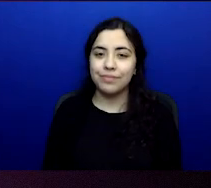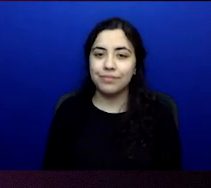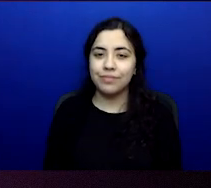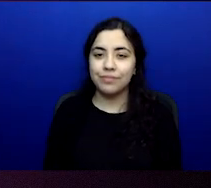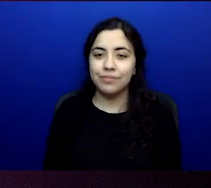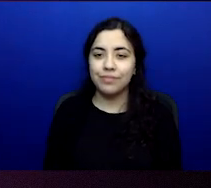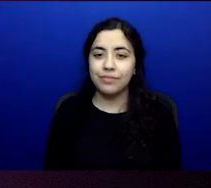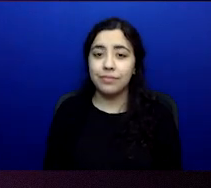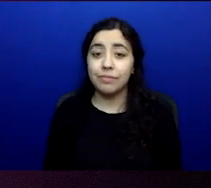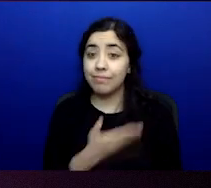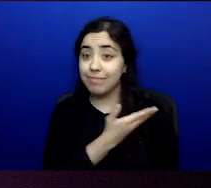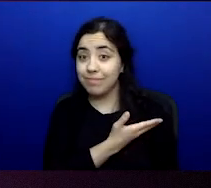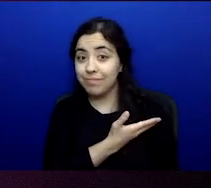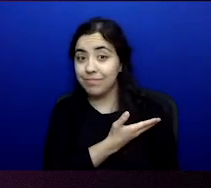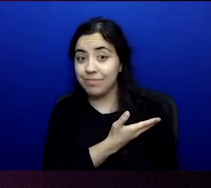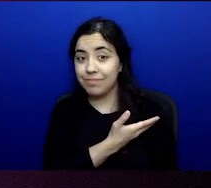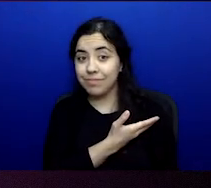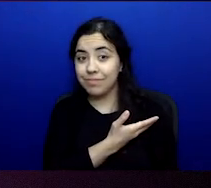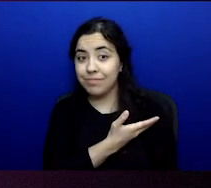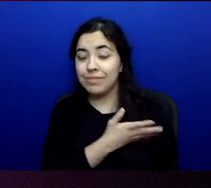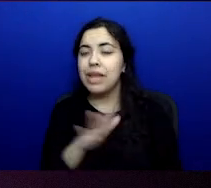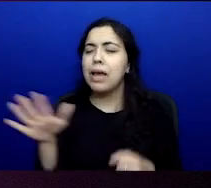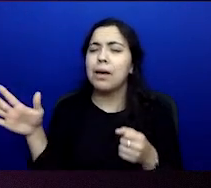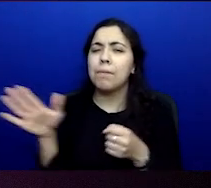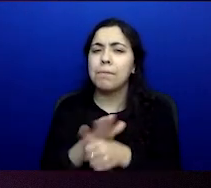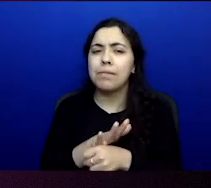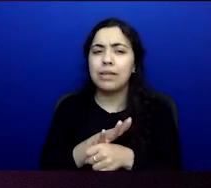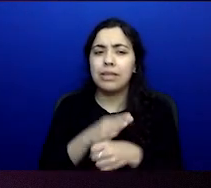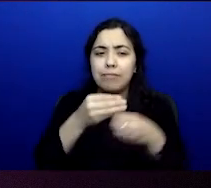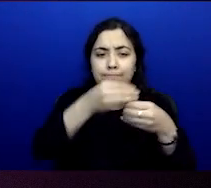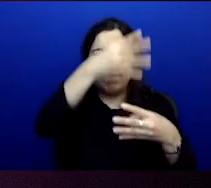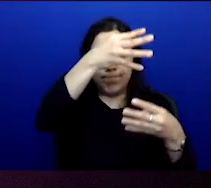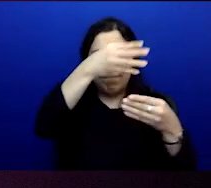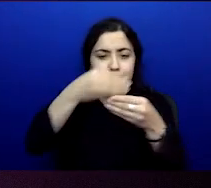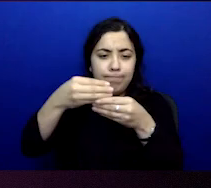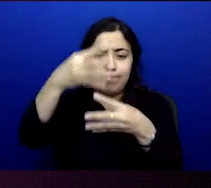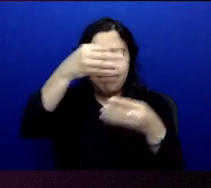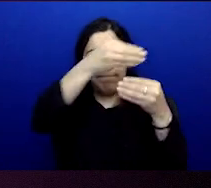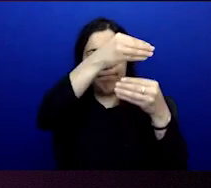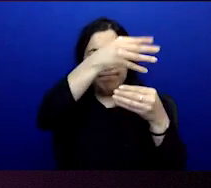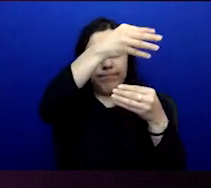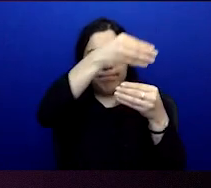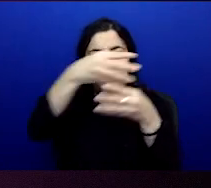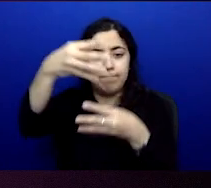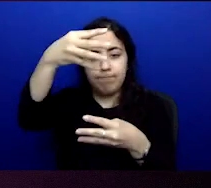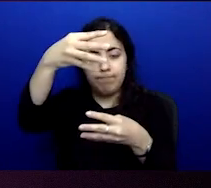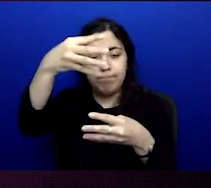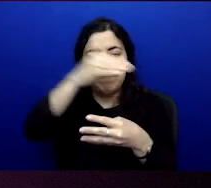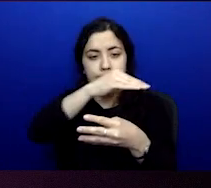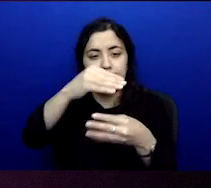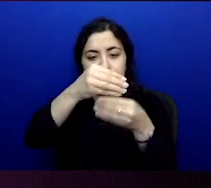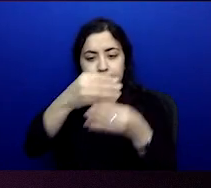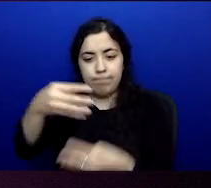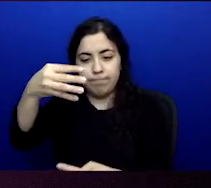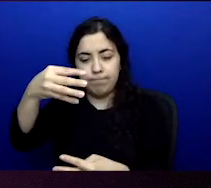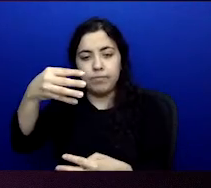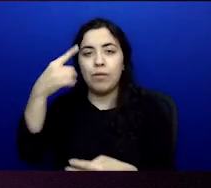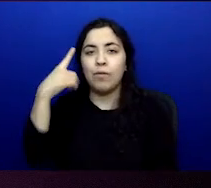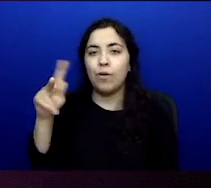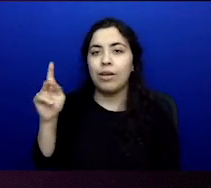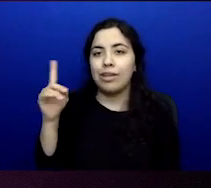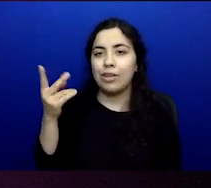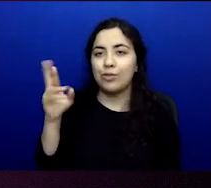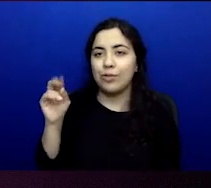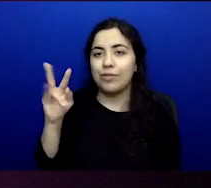So there you have it. This is the complete set of modular pipeline features that we introduced to Kedro-viz. So as you can see, the user can choose